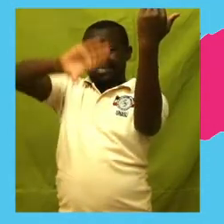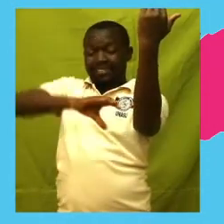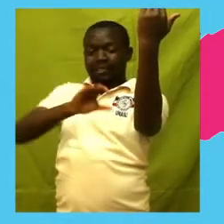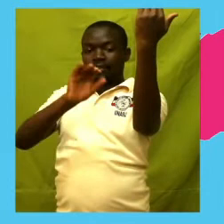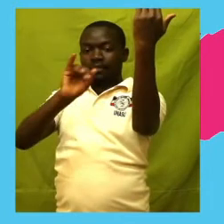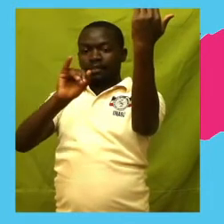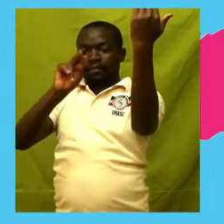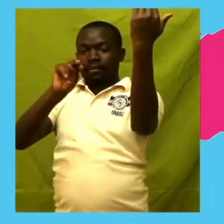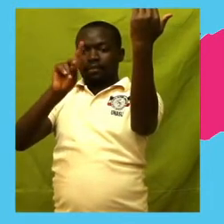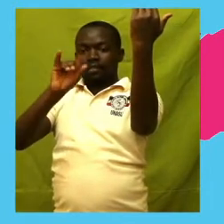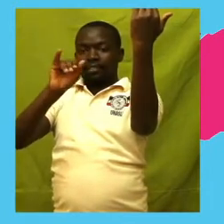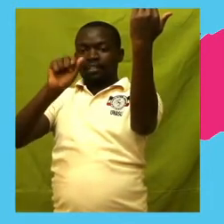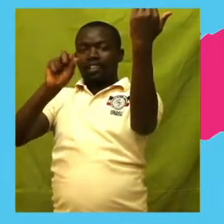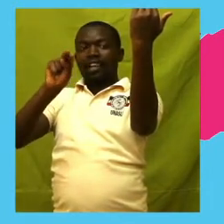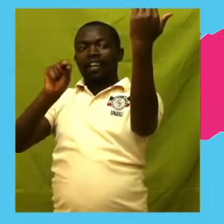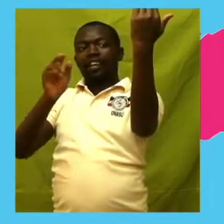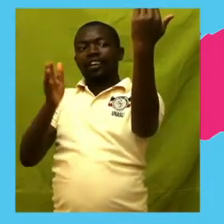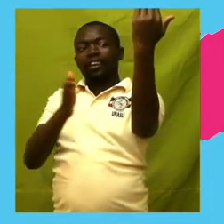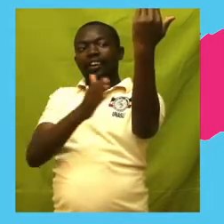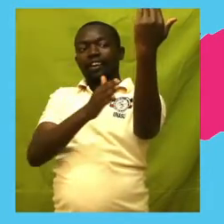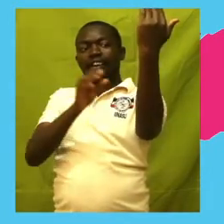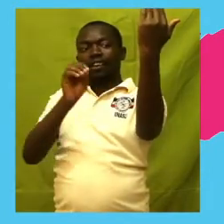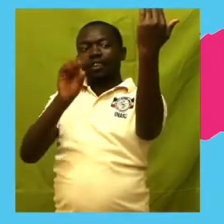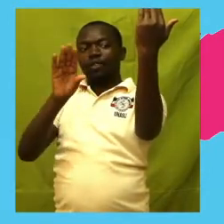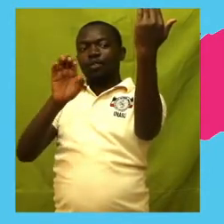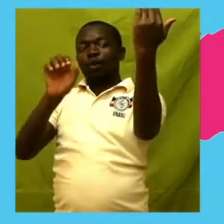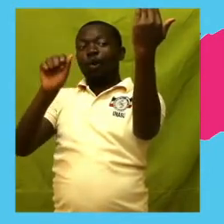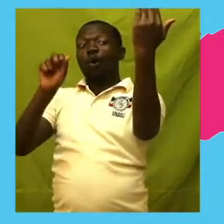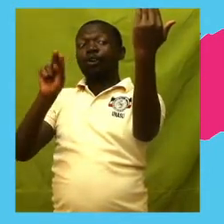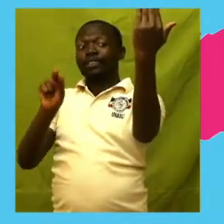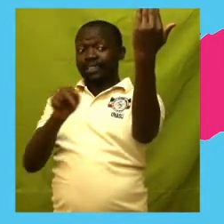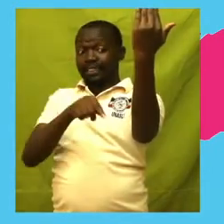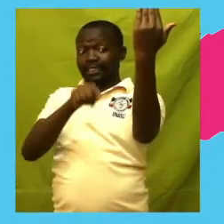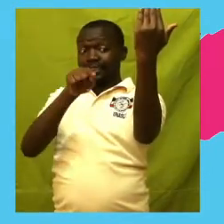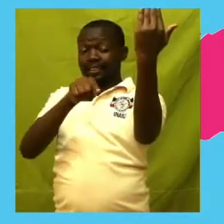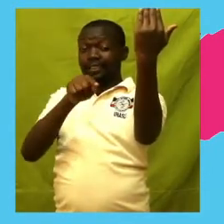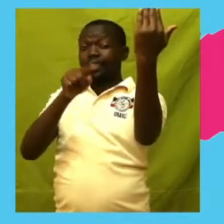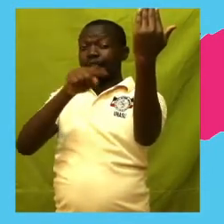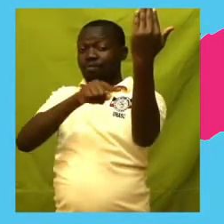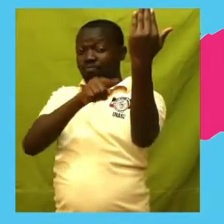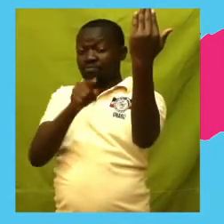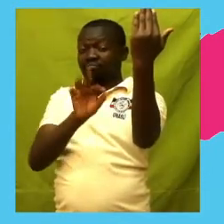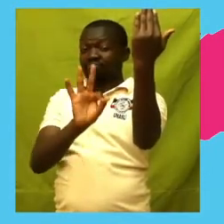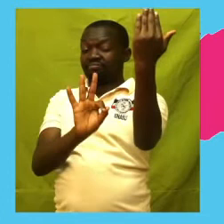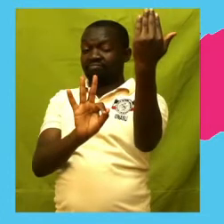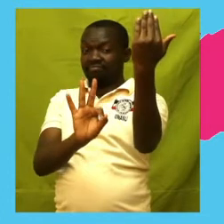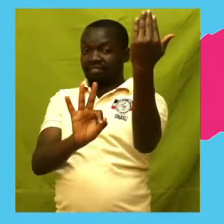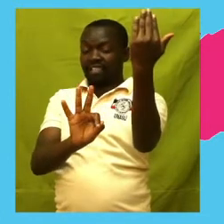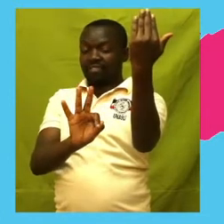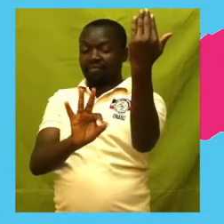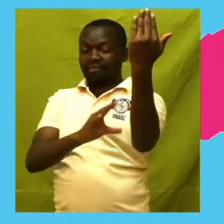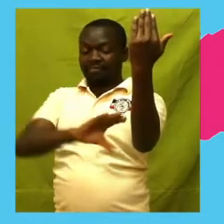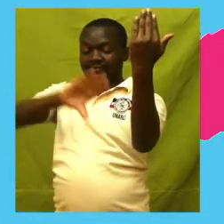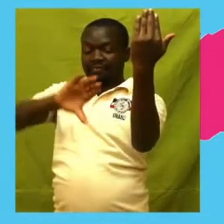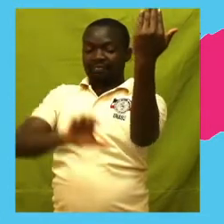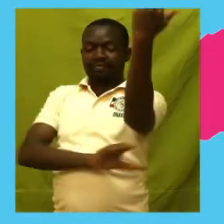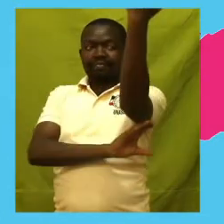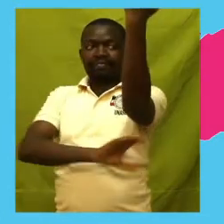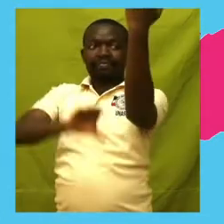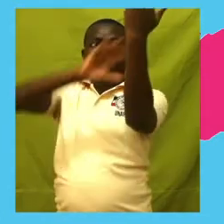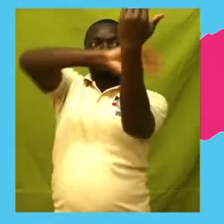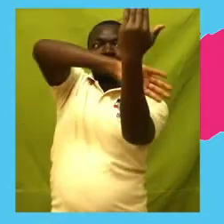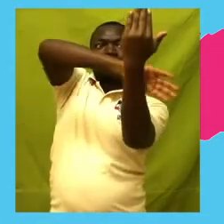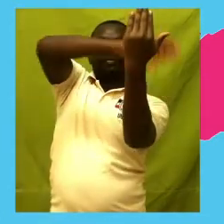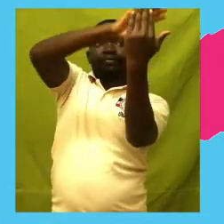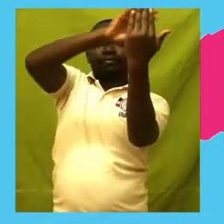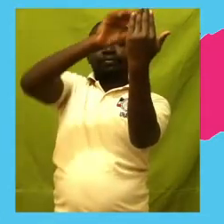washes Africa's eastern coastline. So those are the 3 oceans